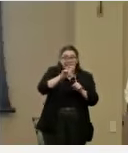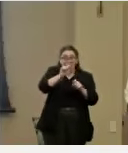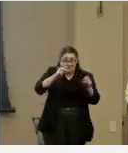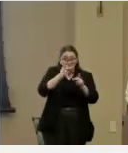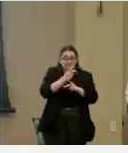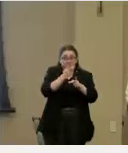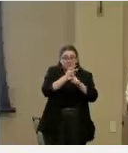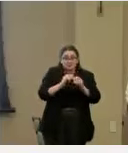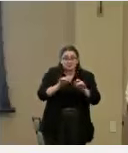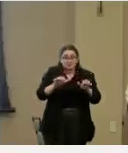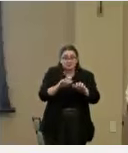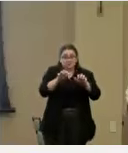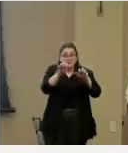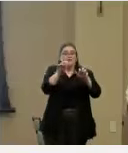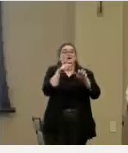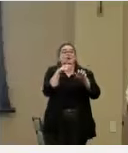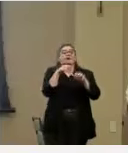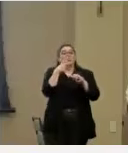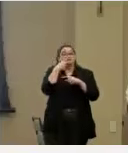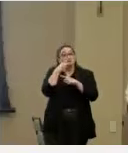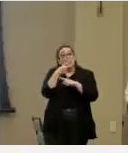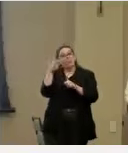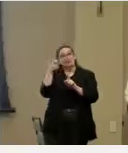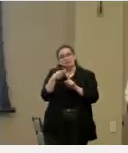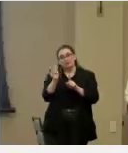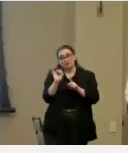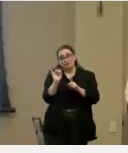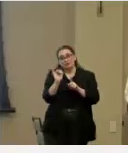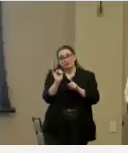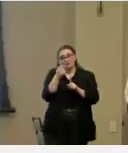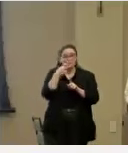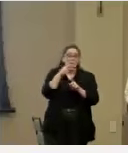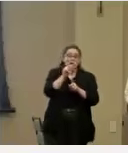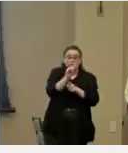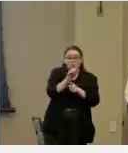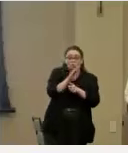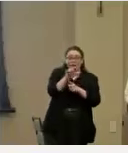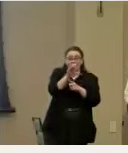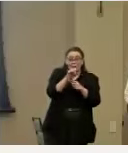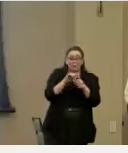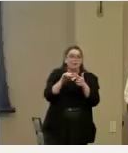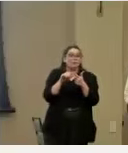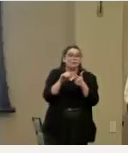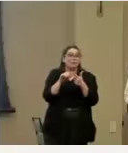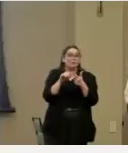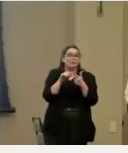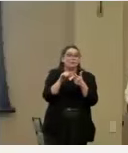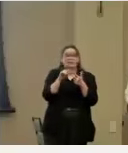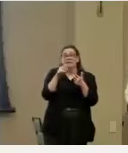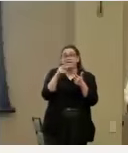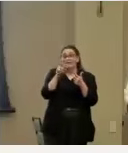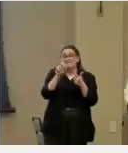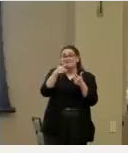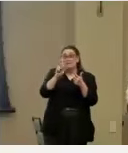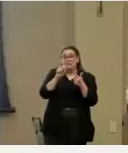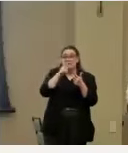said, smoking is another big trigger. Smoking tobacco, smoking via